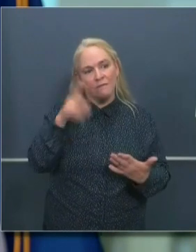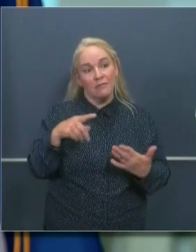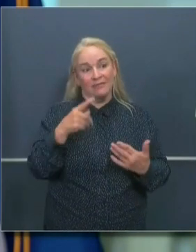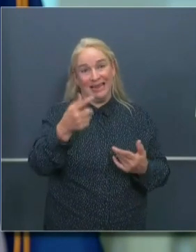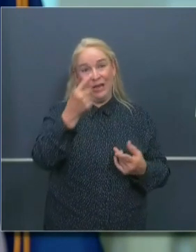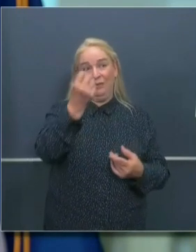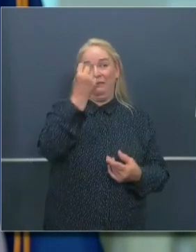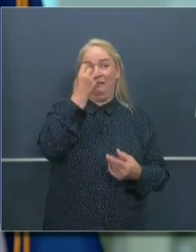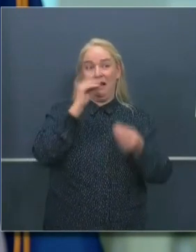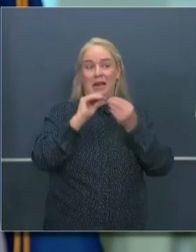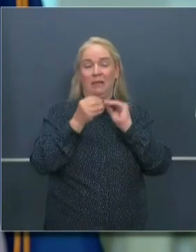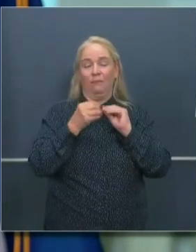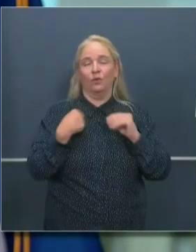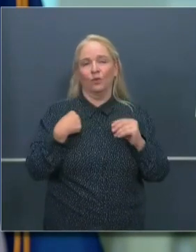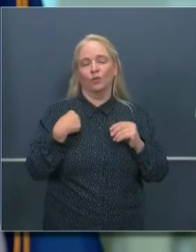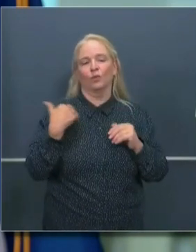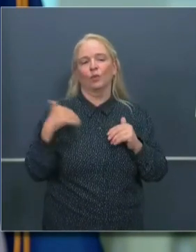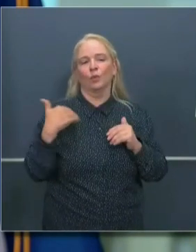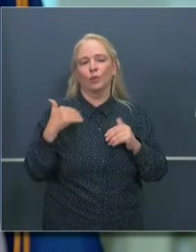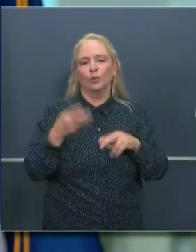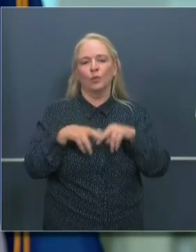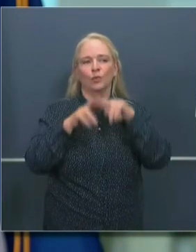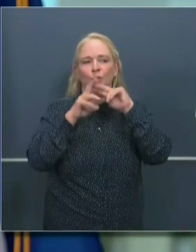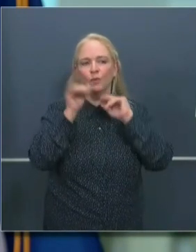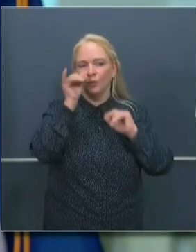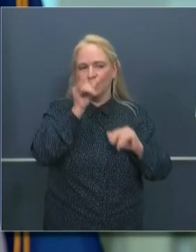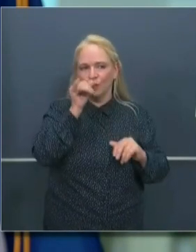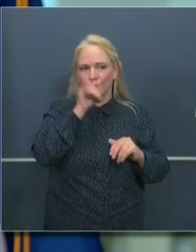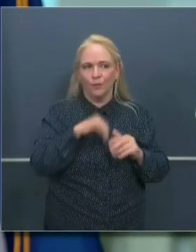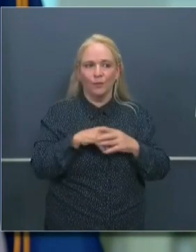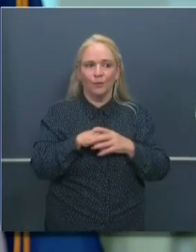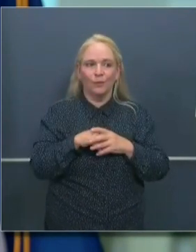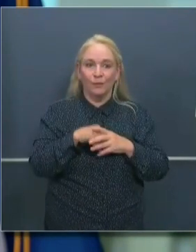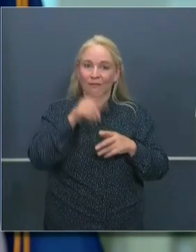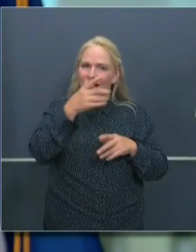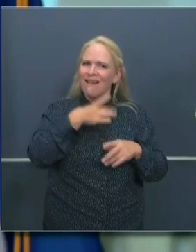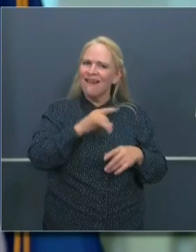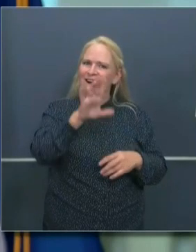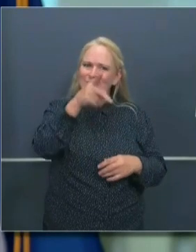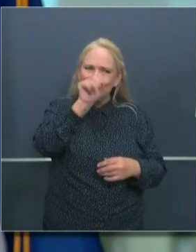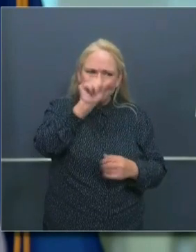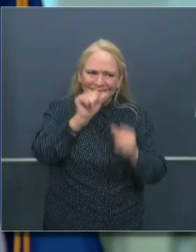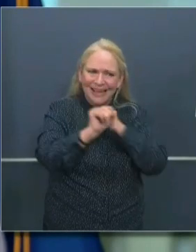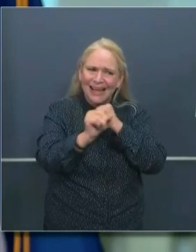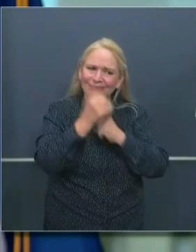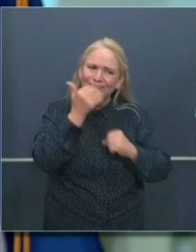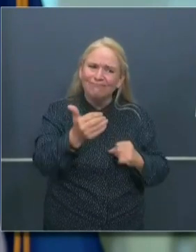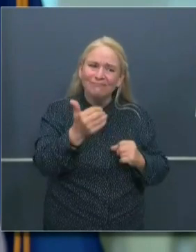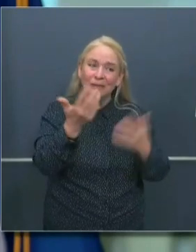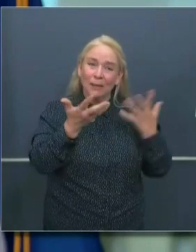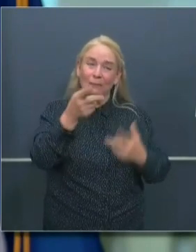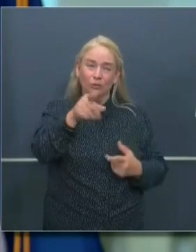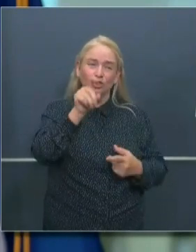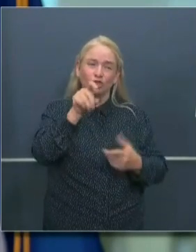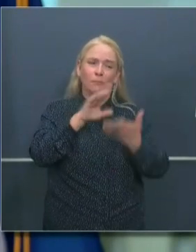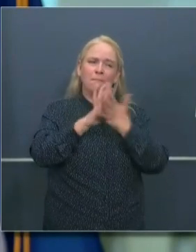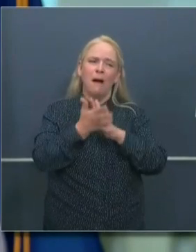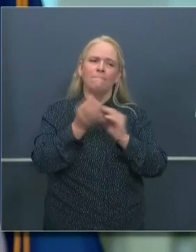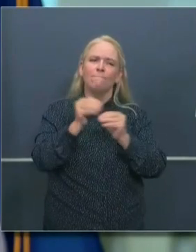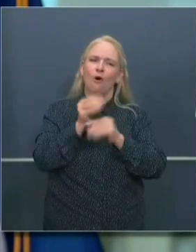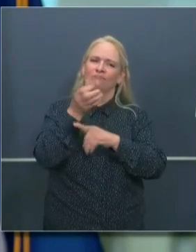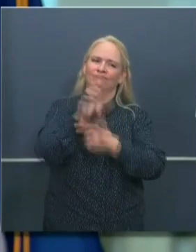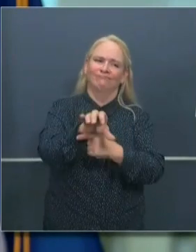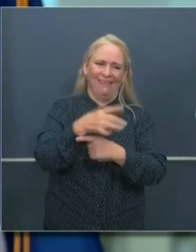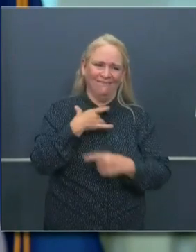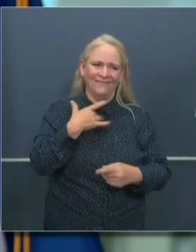that, PSAs may be great, but it's time for your office to get tougher on enforcement? I know you've been asked this, but I mean, there are people that are